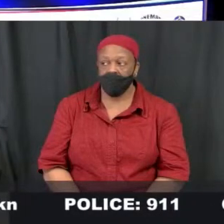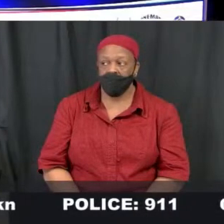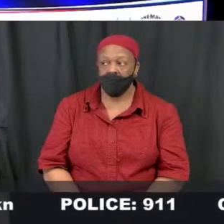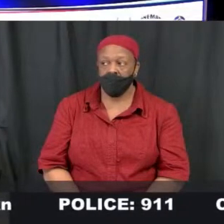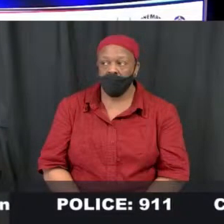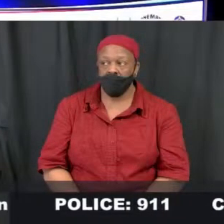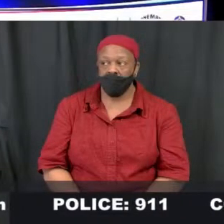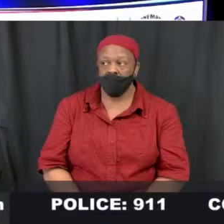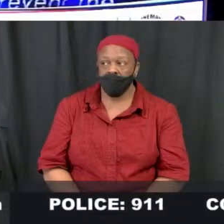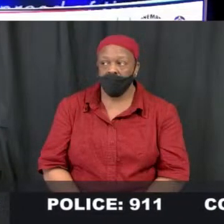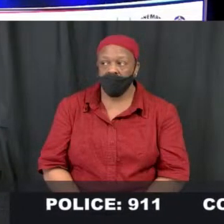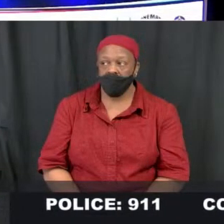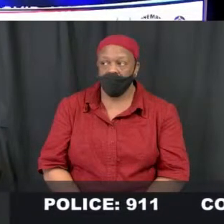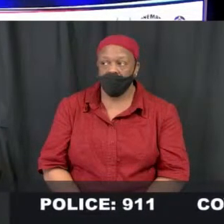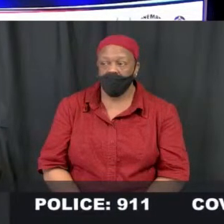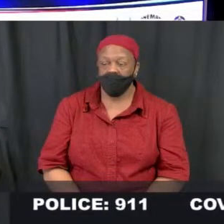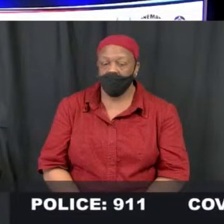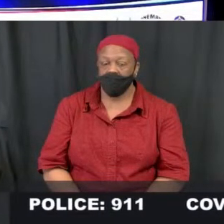today?